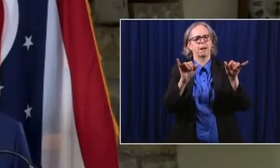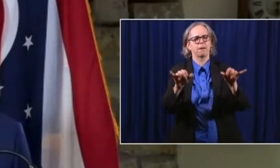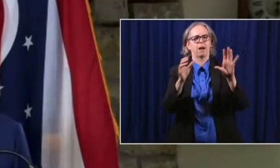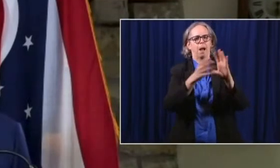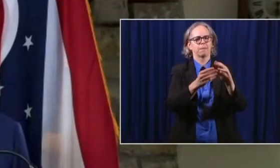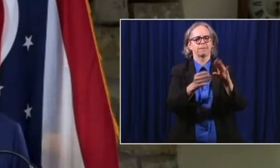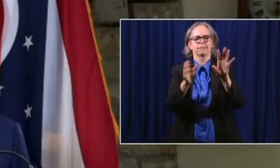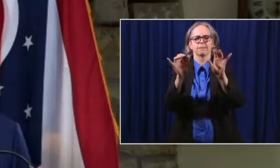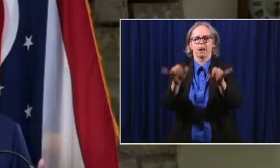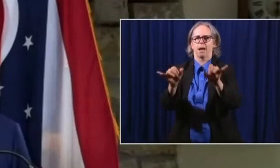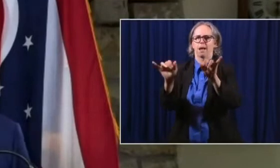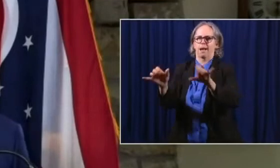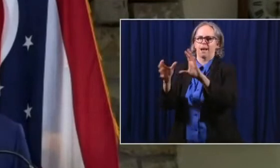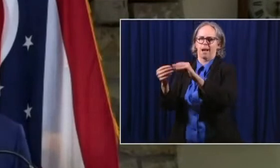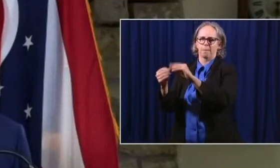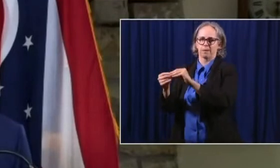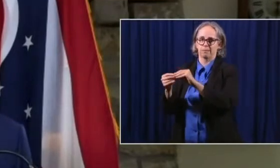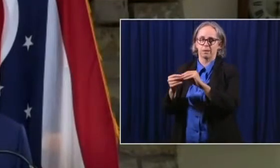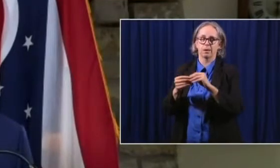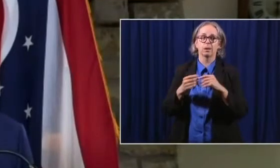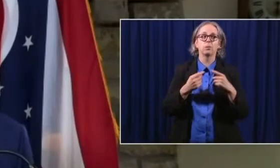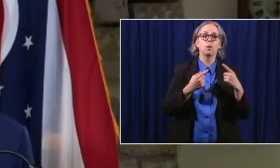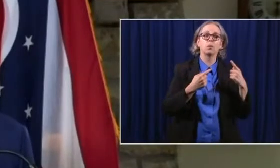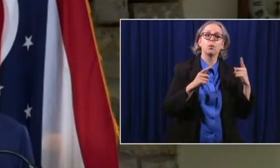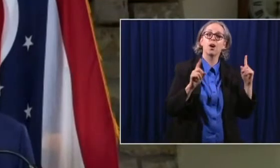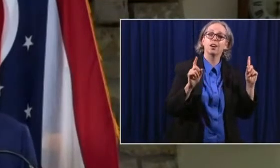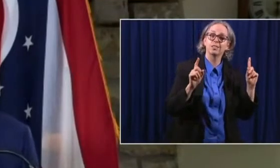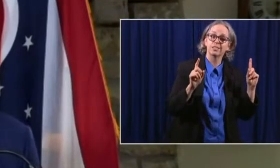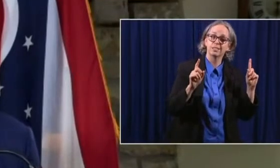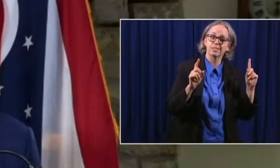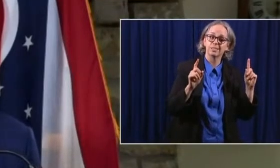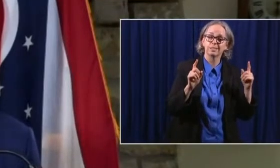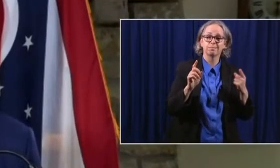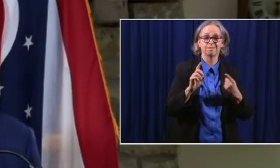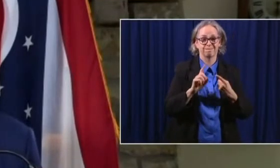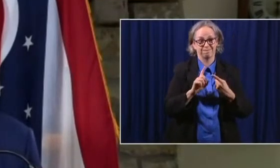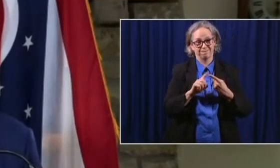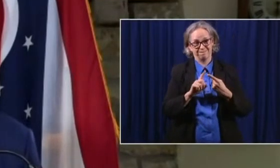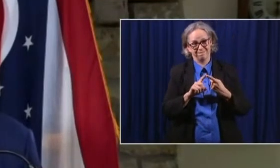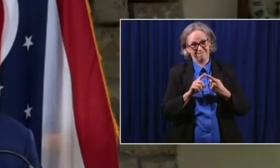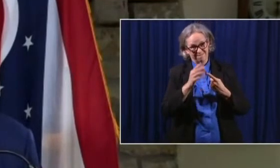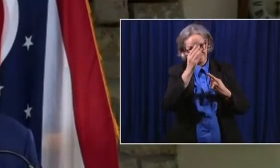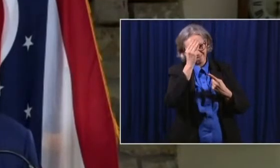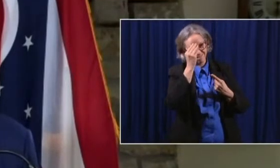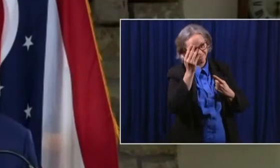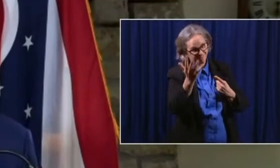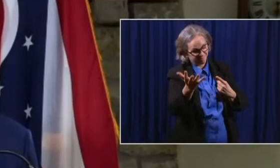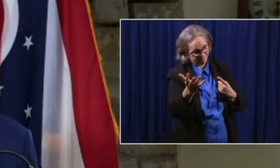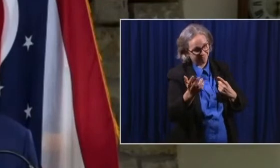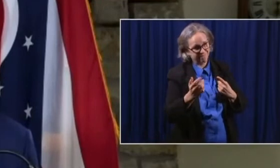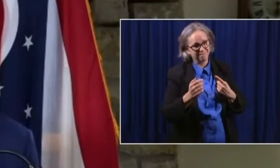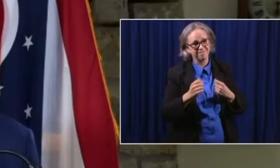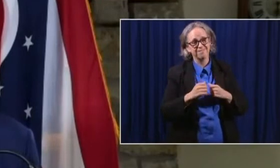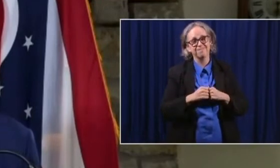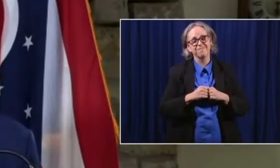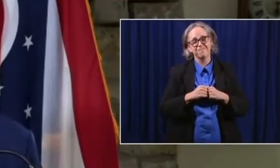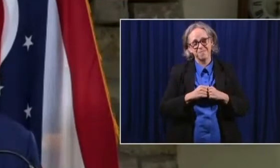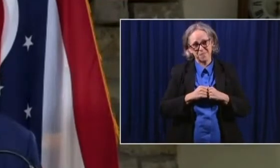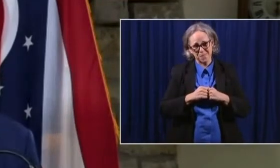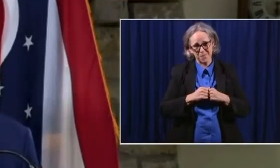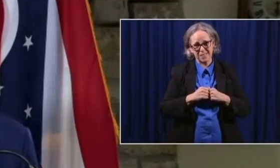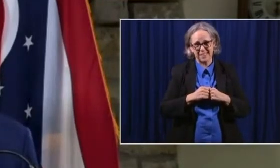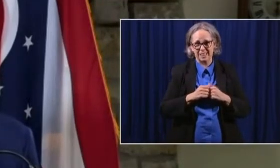working. And just I've noticed some things. One, a close relationship among the village or city and